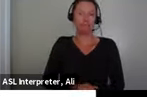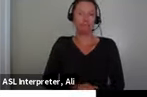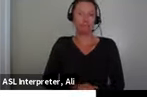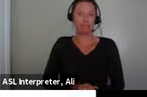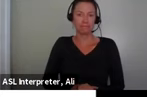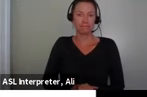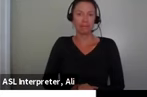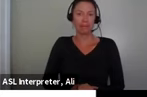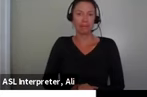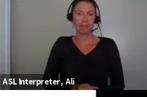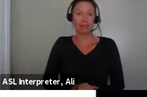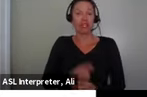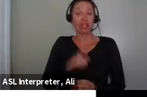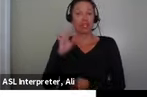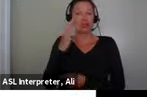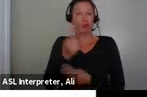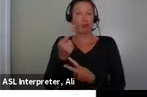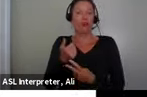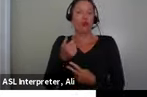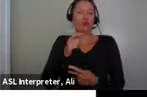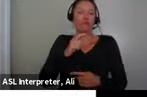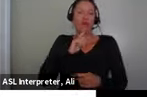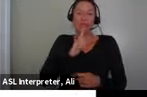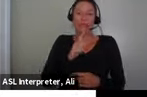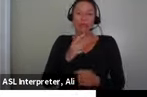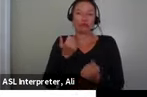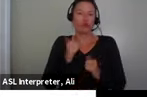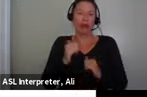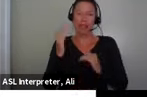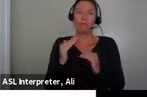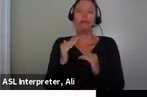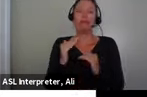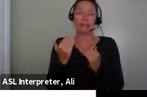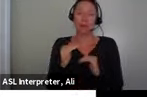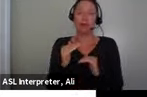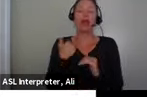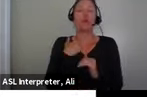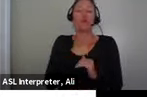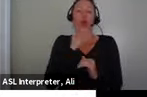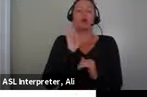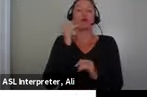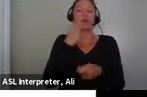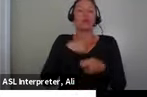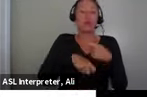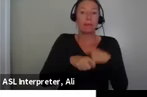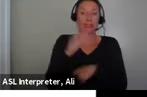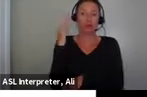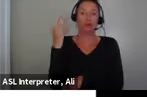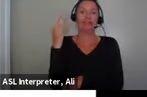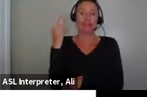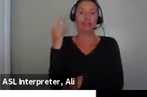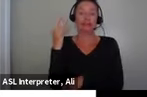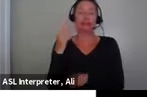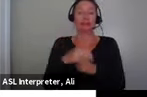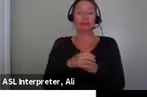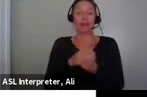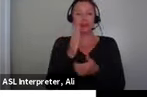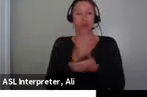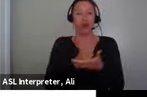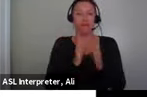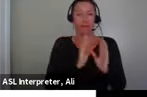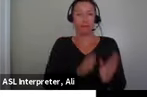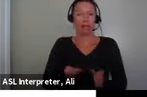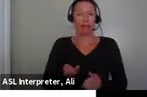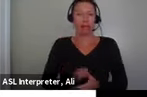It's the tree removal has been minimized, and there would be replacement trees planted as part of the landscaping plan, though.